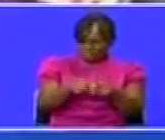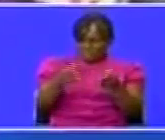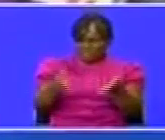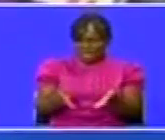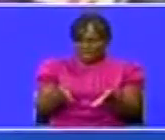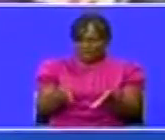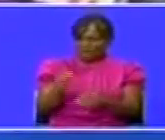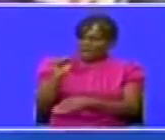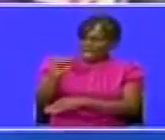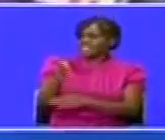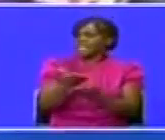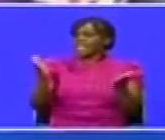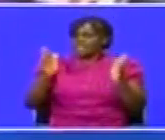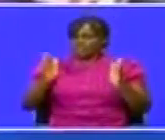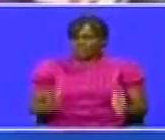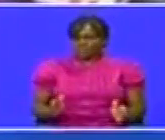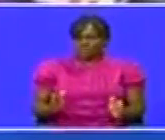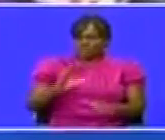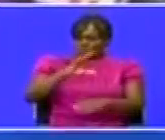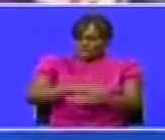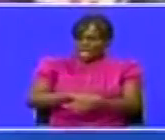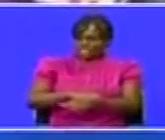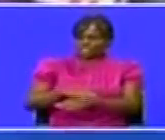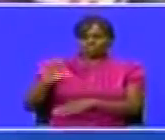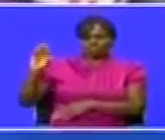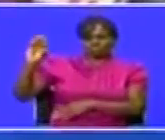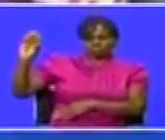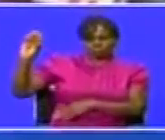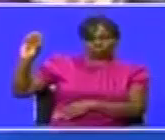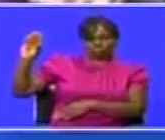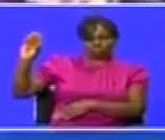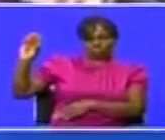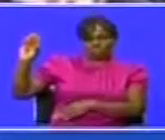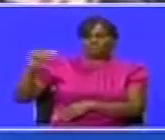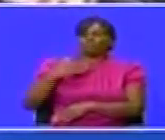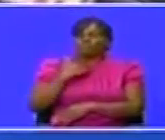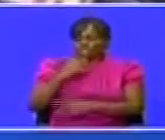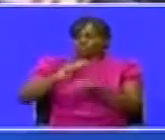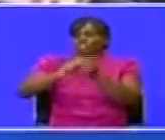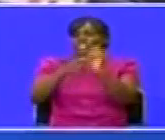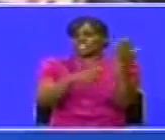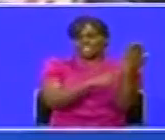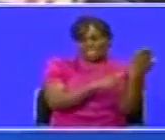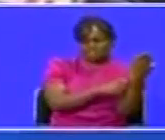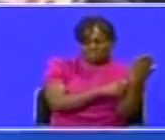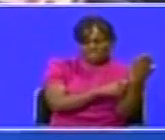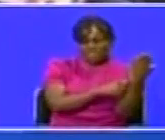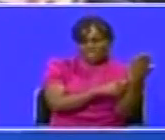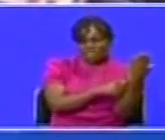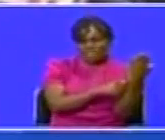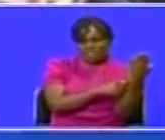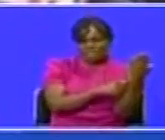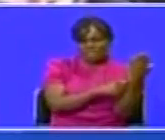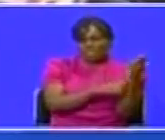you ask somebody, you get an affidavit, it's simple. You get a deed if you want to change the names permanently. There's